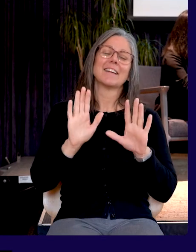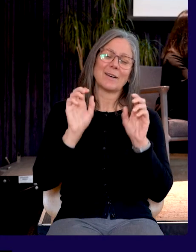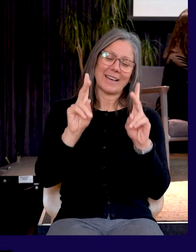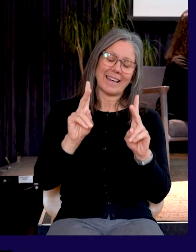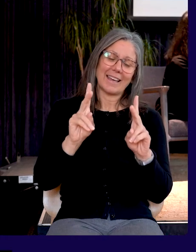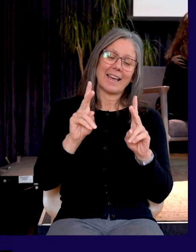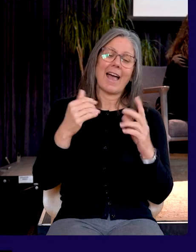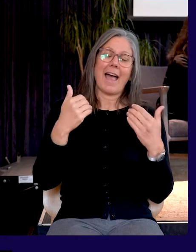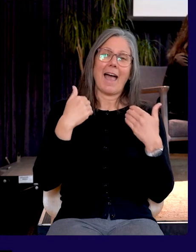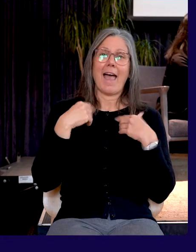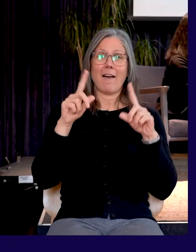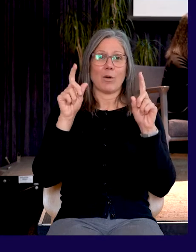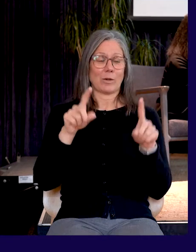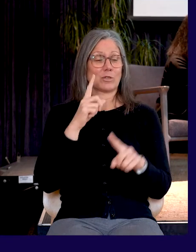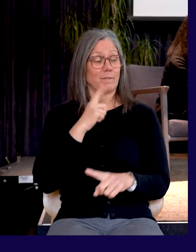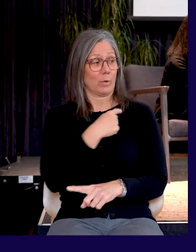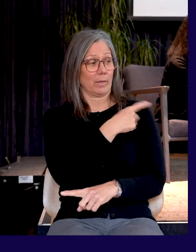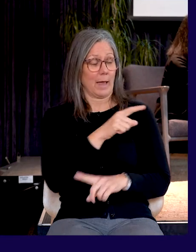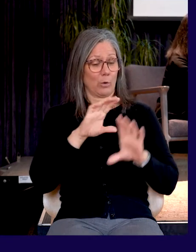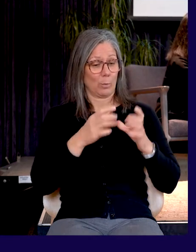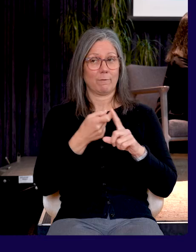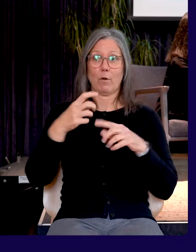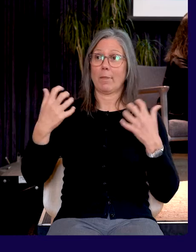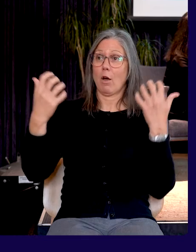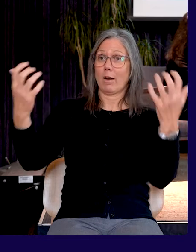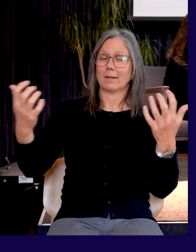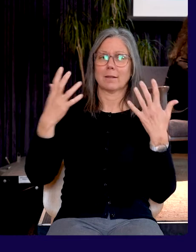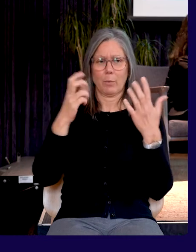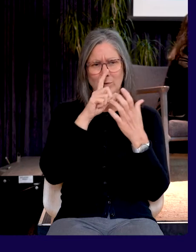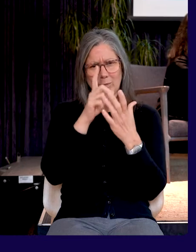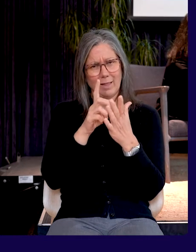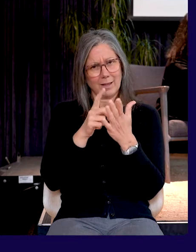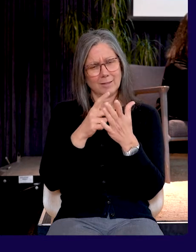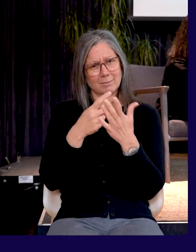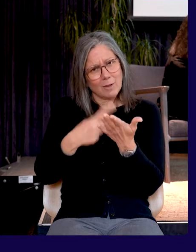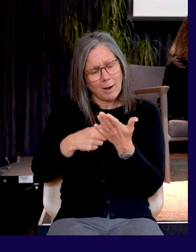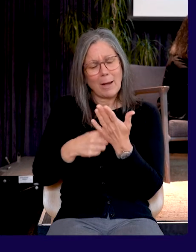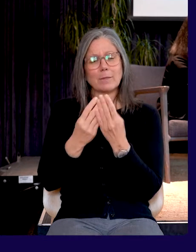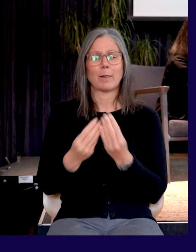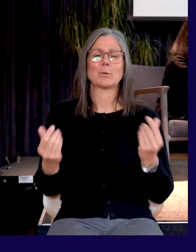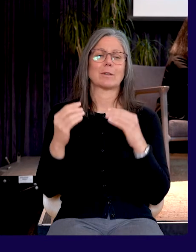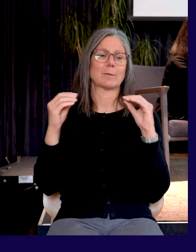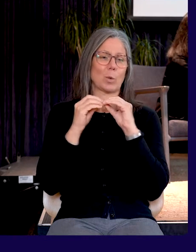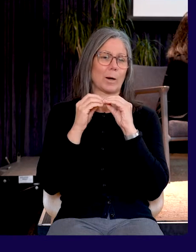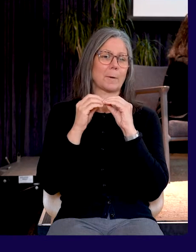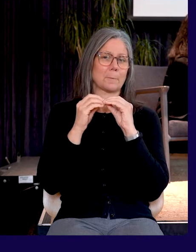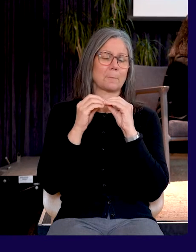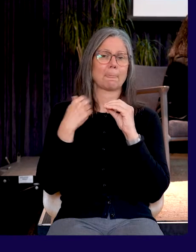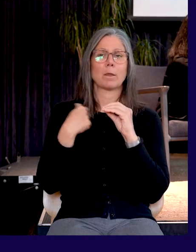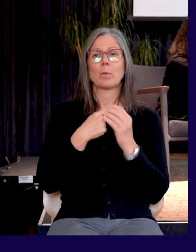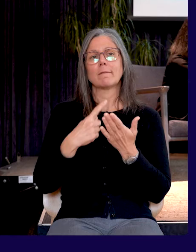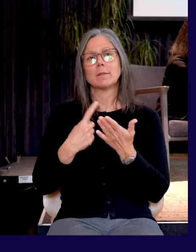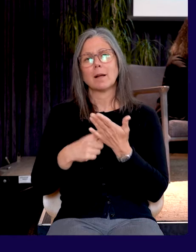So I have an audience question for the group. I want to lean in deeply into the solutions some more. We've heard about